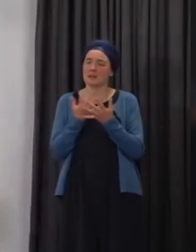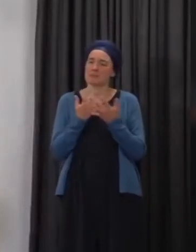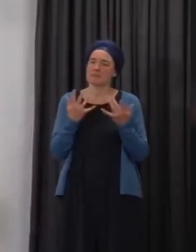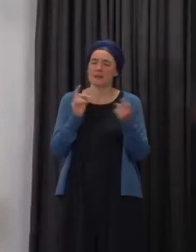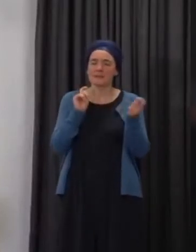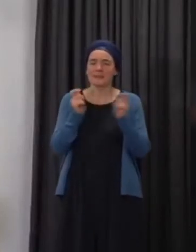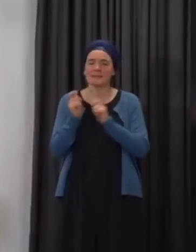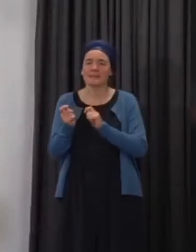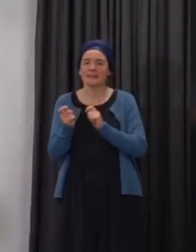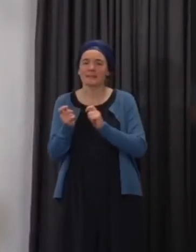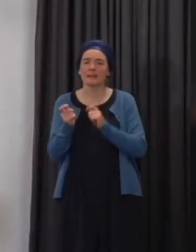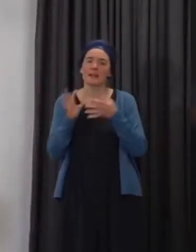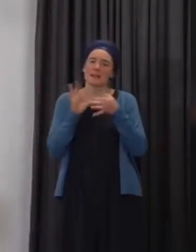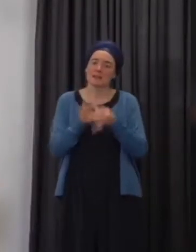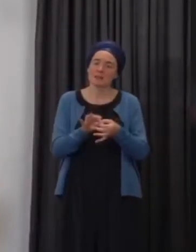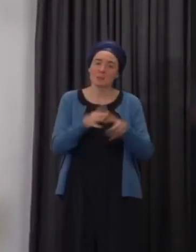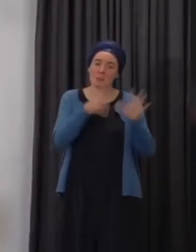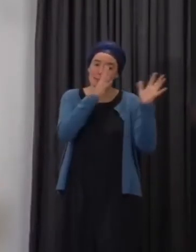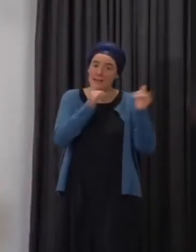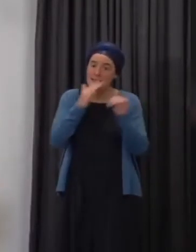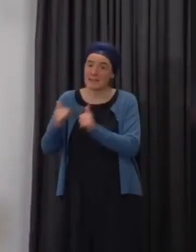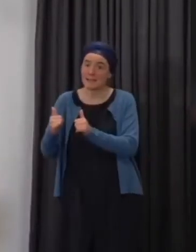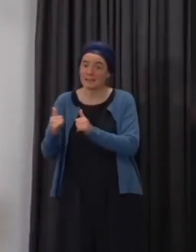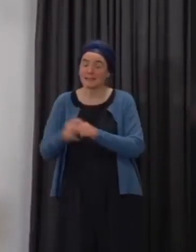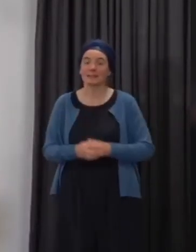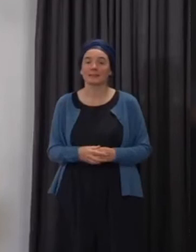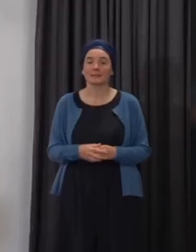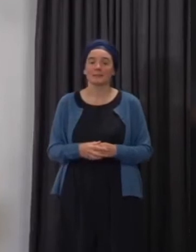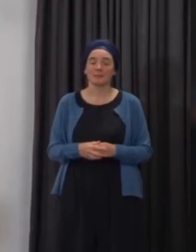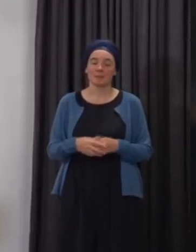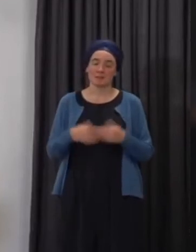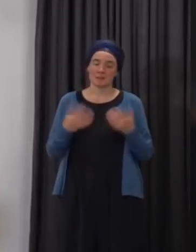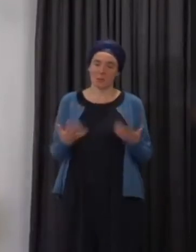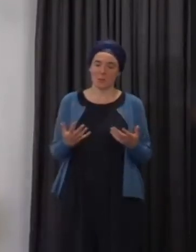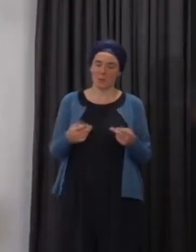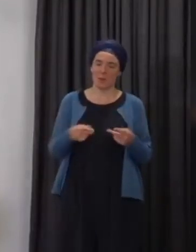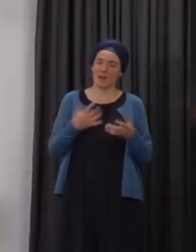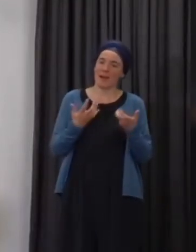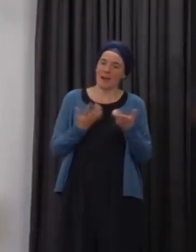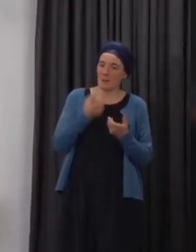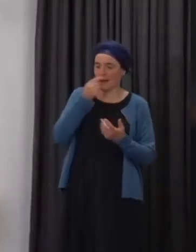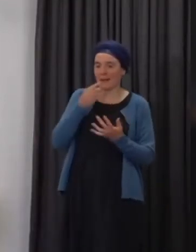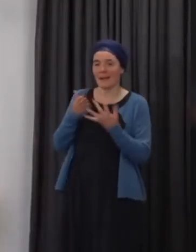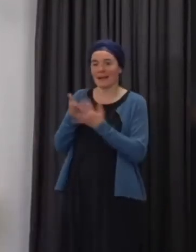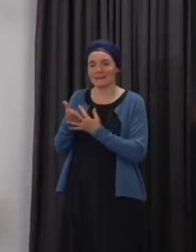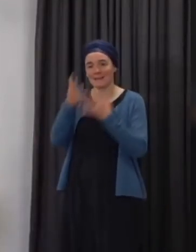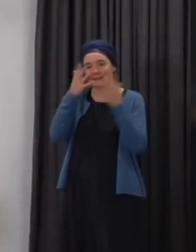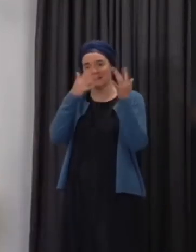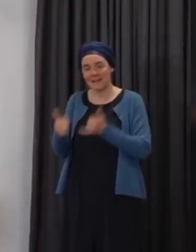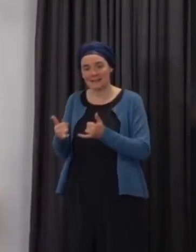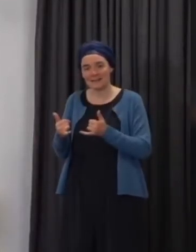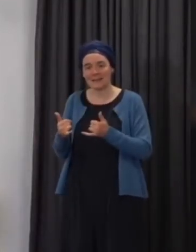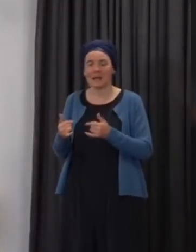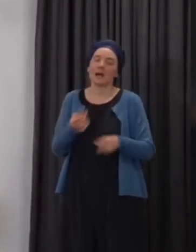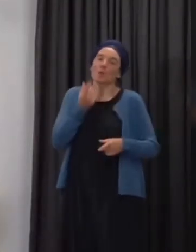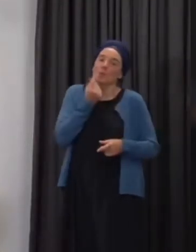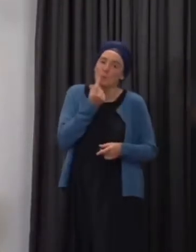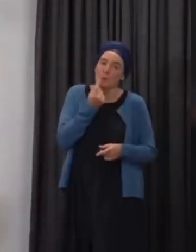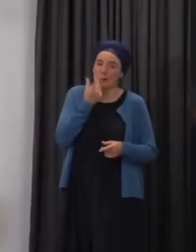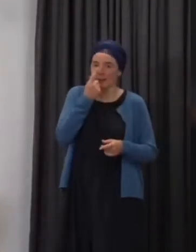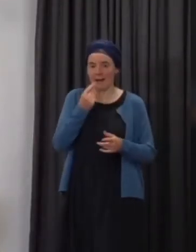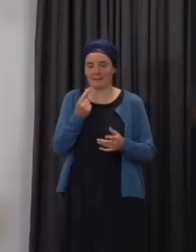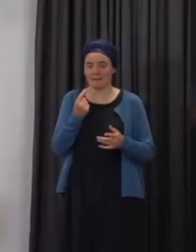testing, increasing who can be tested in Wales, and equally how they can get a test. I'll run through those changes